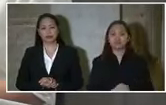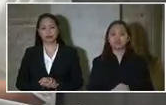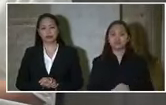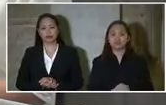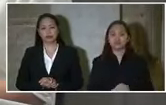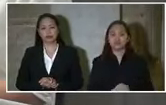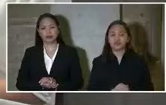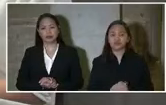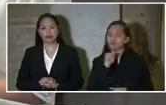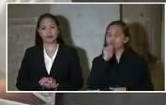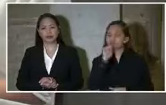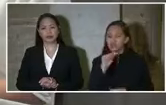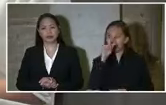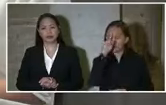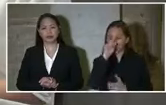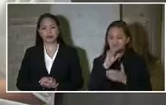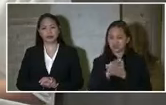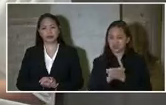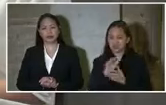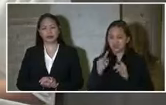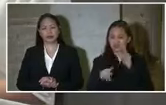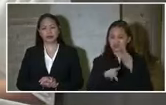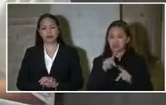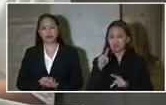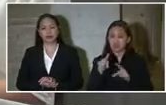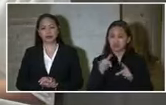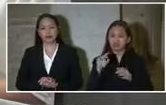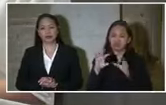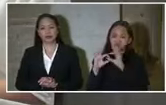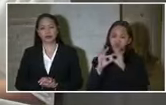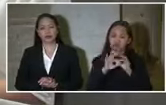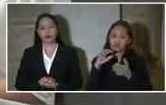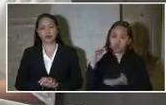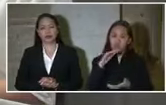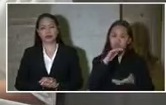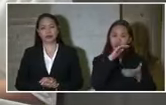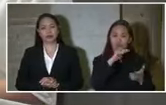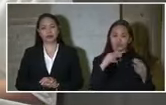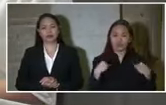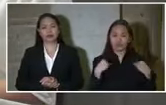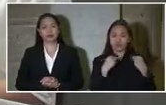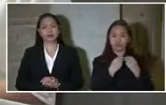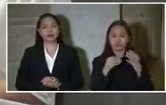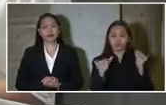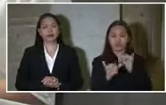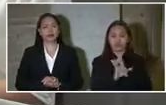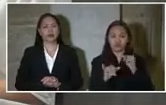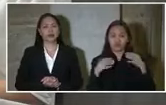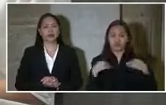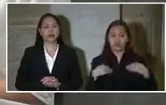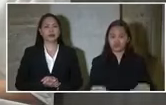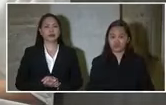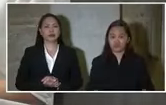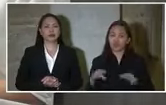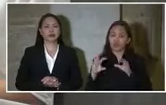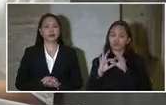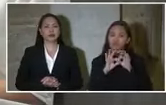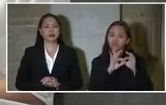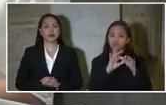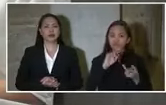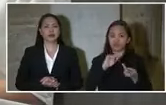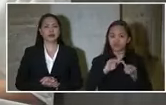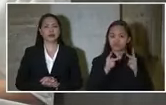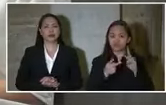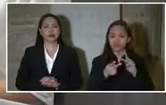that the Gentiles are co-heirs, members of the same body, and co-partners in the promise